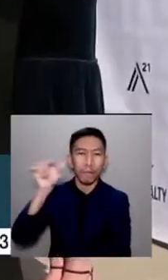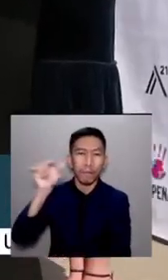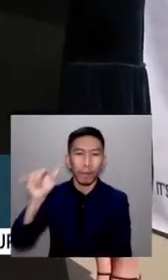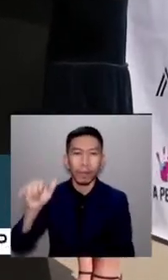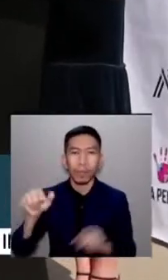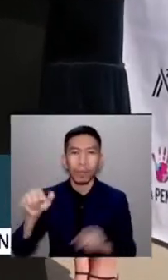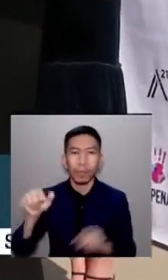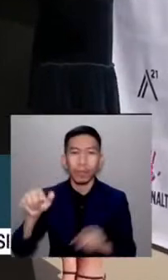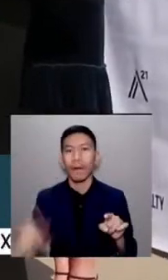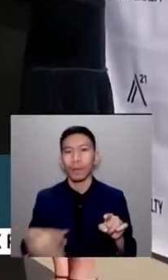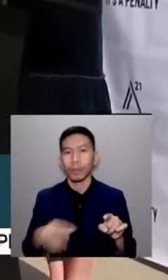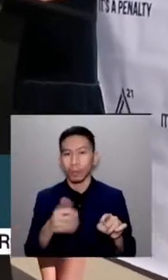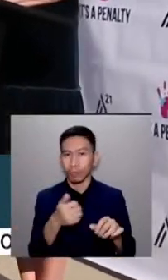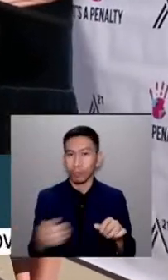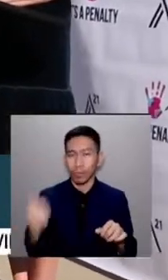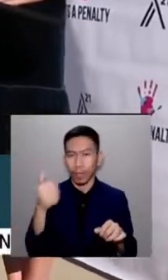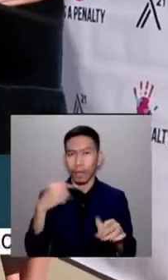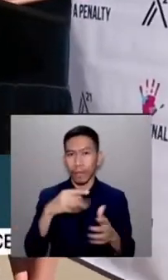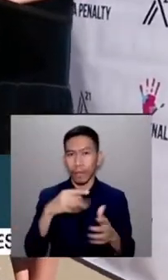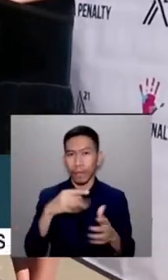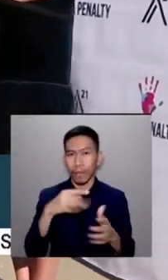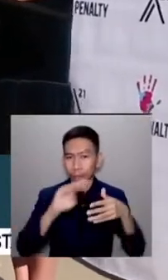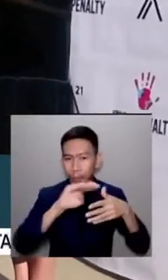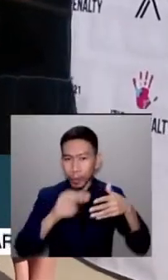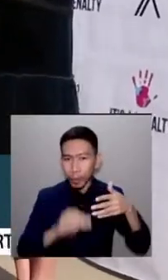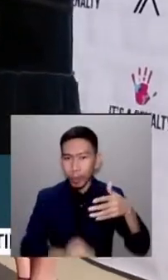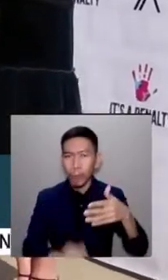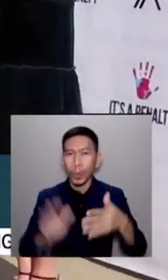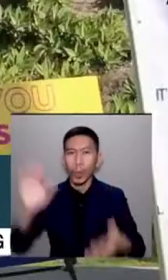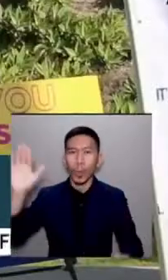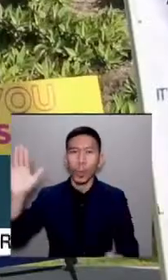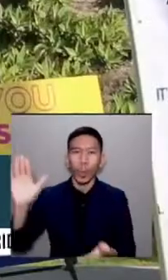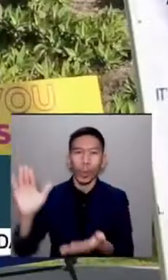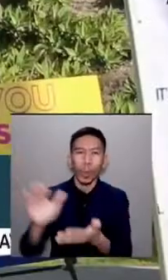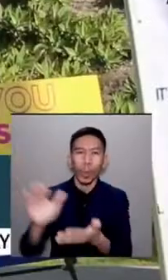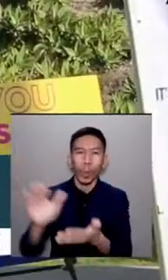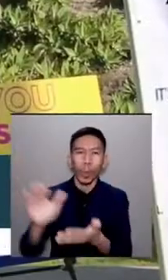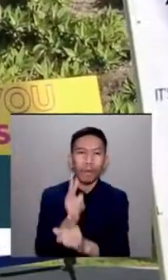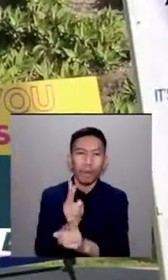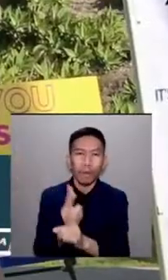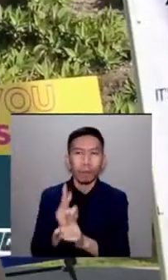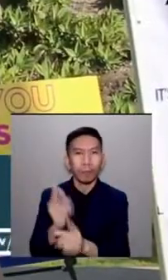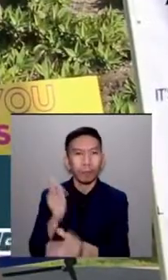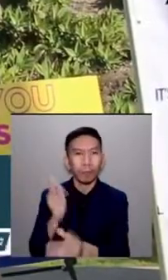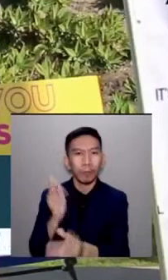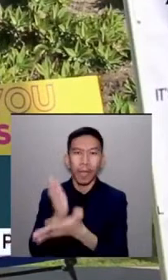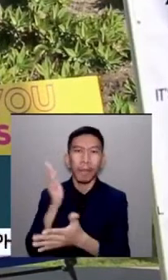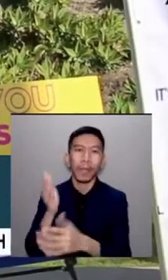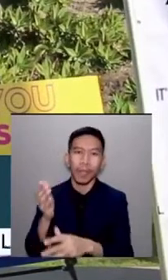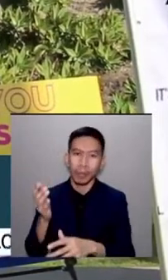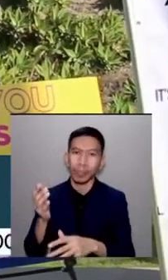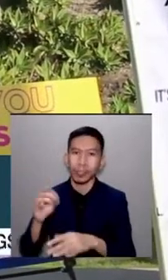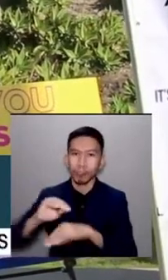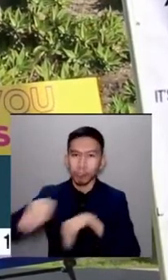implemented a number of programs to combat trafficking while assisting victims. We've already announced a number of